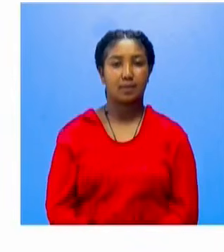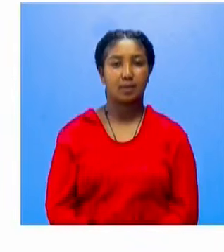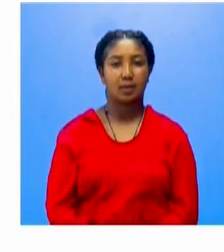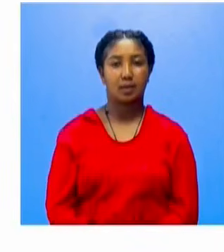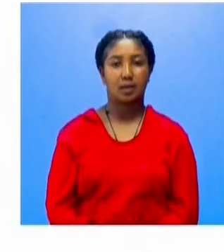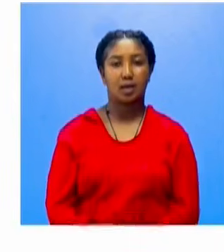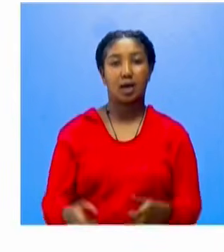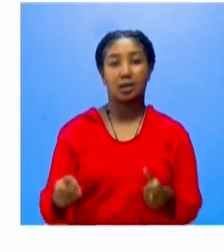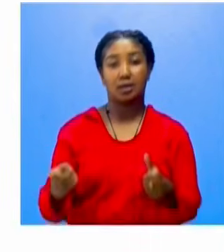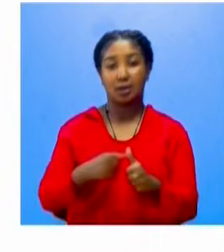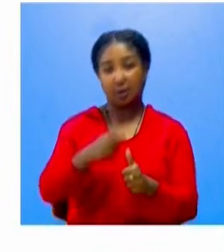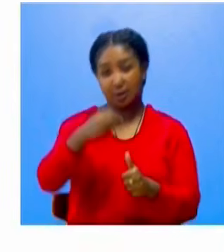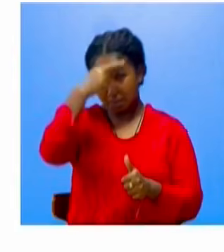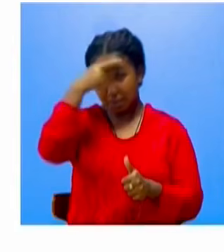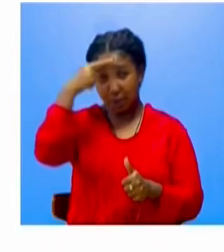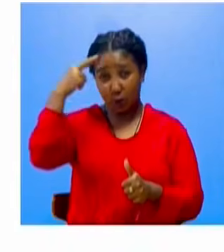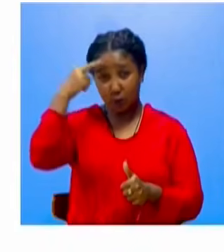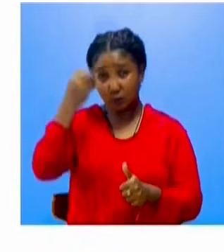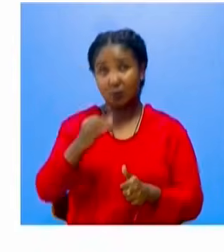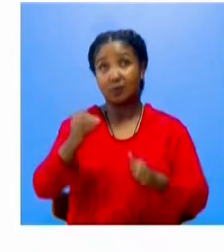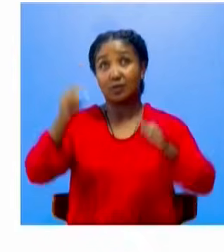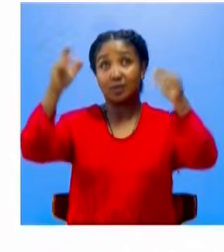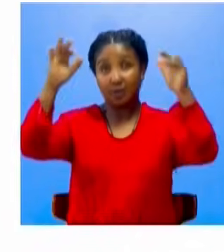Because of the rain.